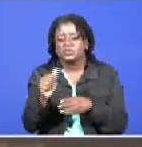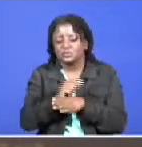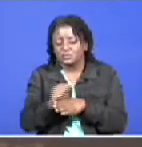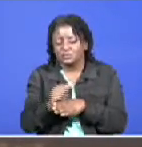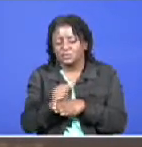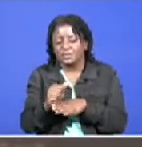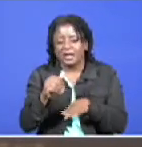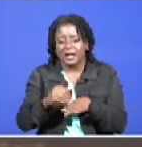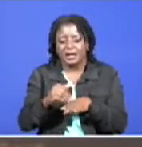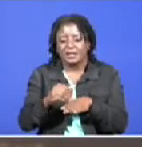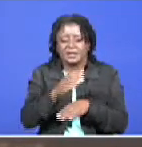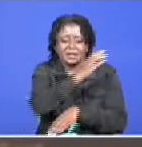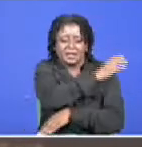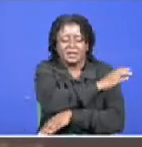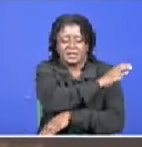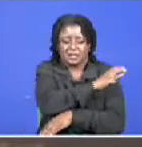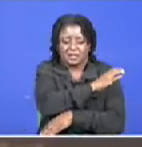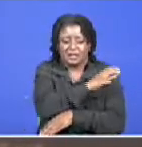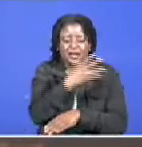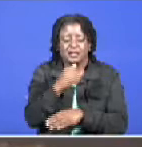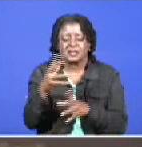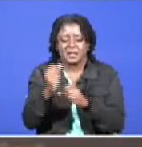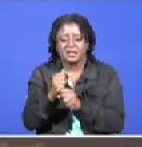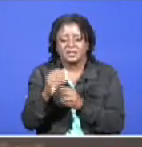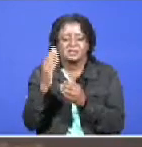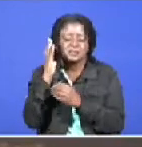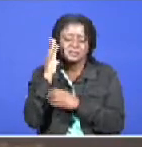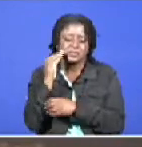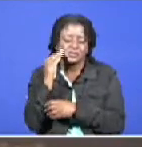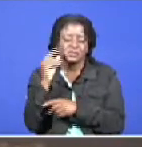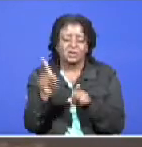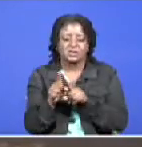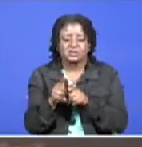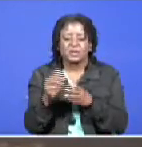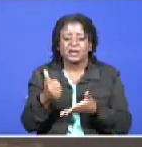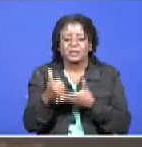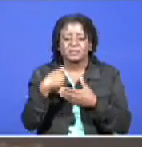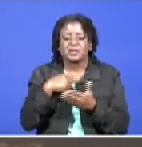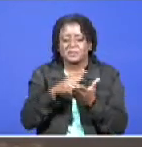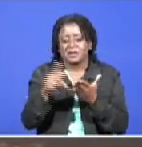clinic, and gain experience, but to enable me to fund my tertiary education as well.